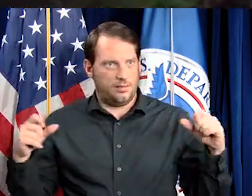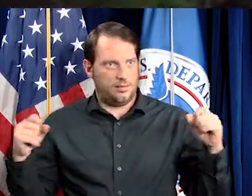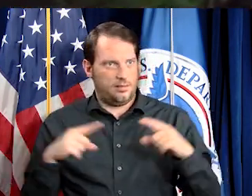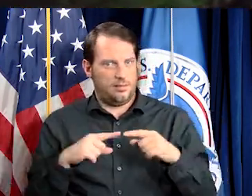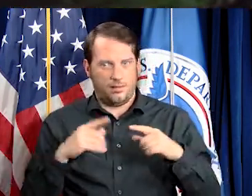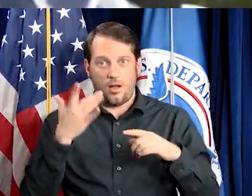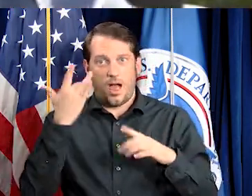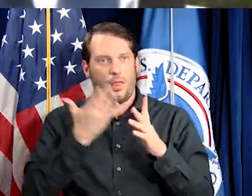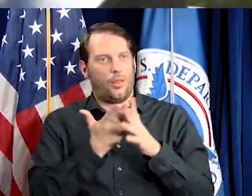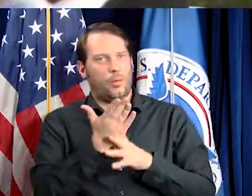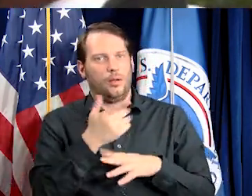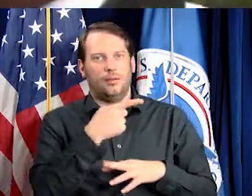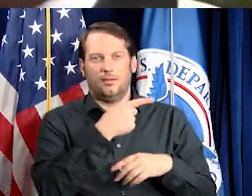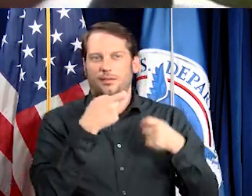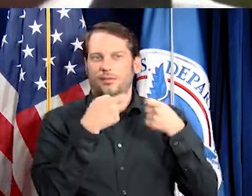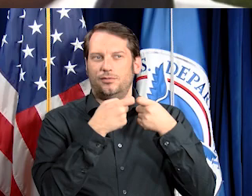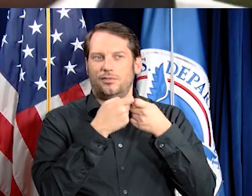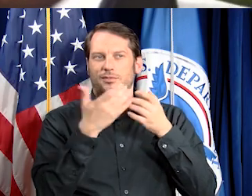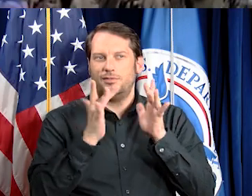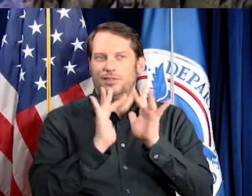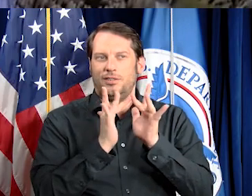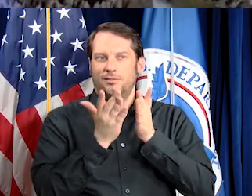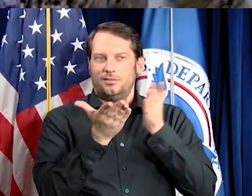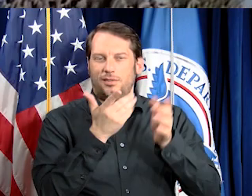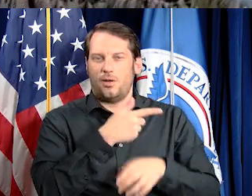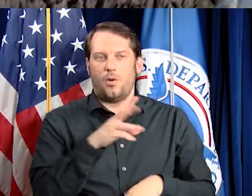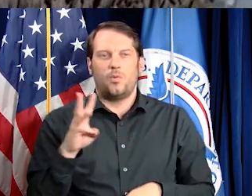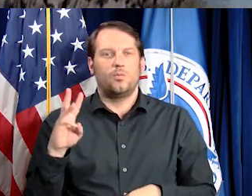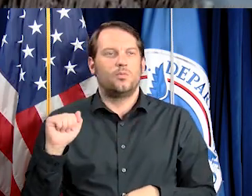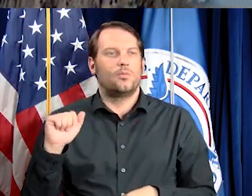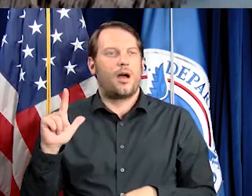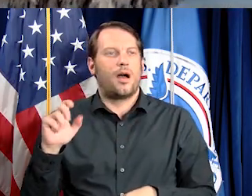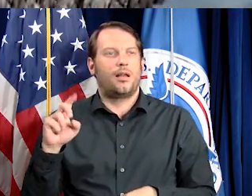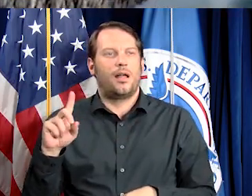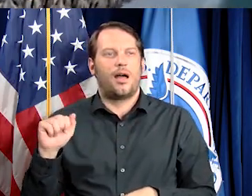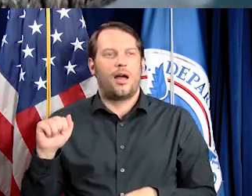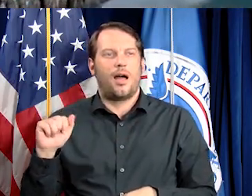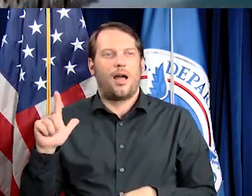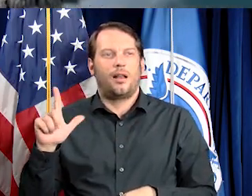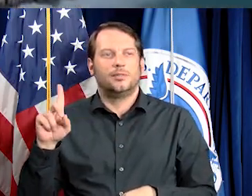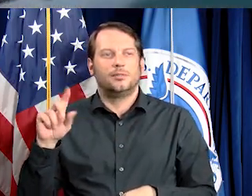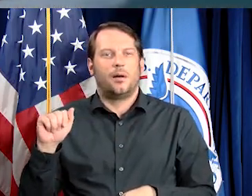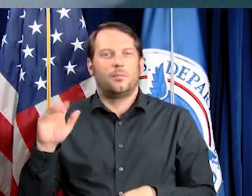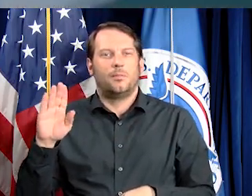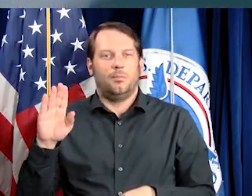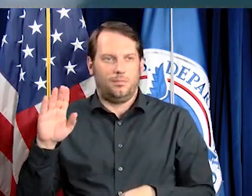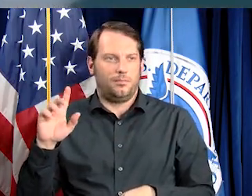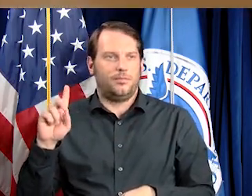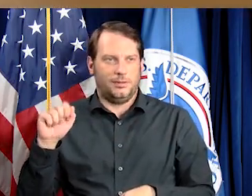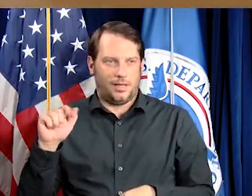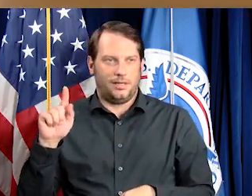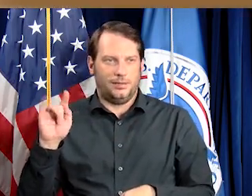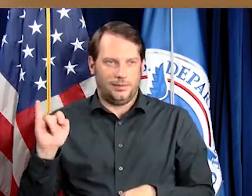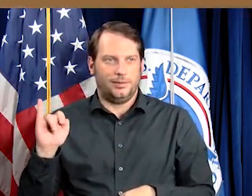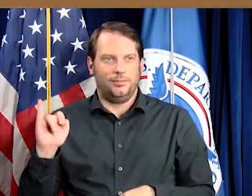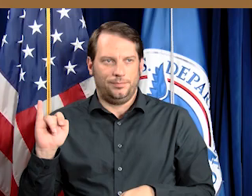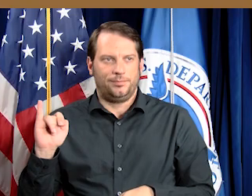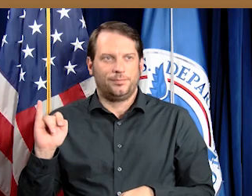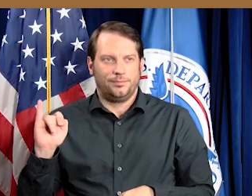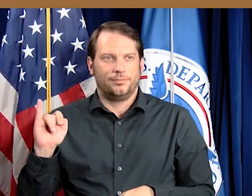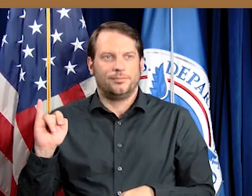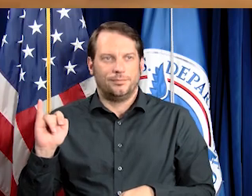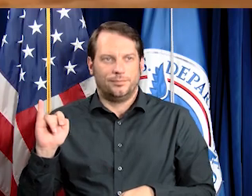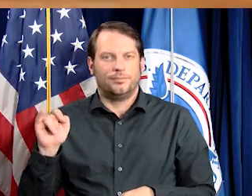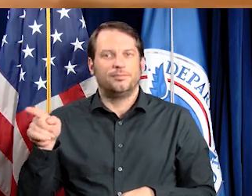I'm Waleed Abdulati, host of The Crowd in the Cloud. I've studied Earth's ice sheets from satellites and aircraft, and I was NASA